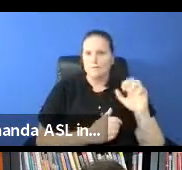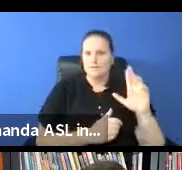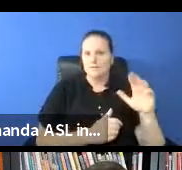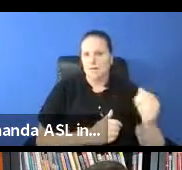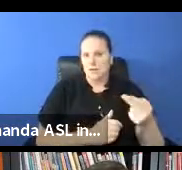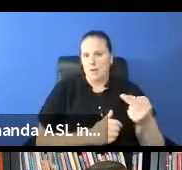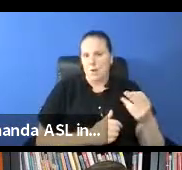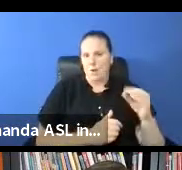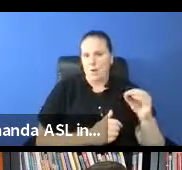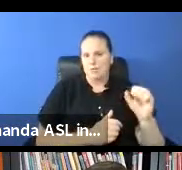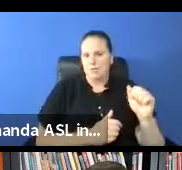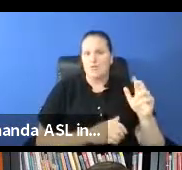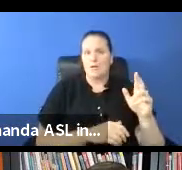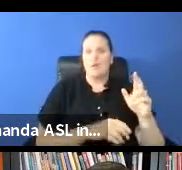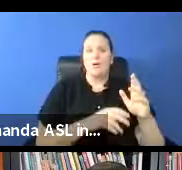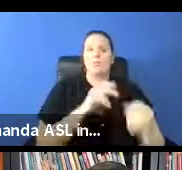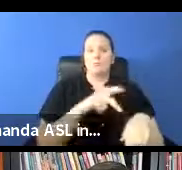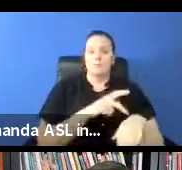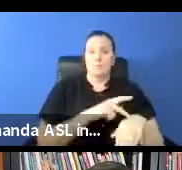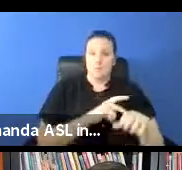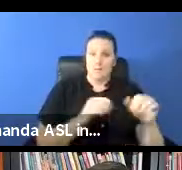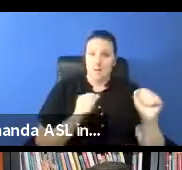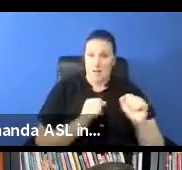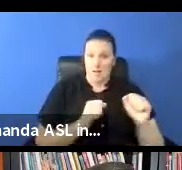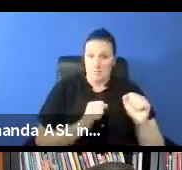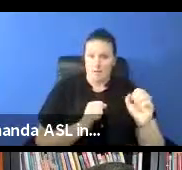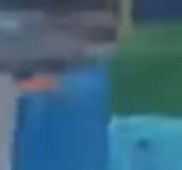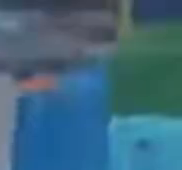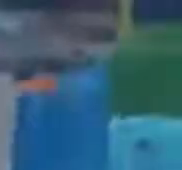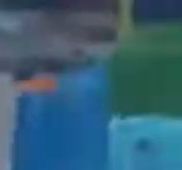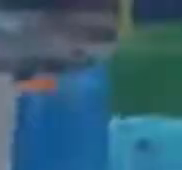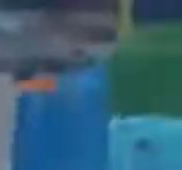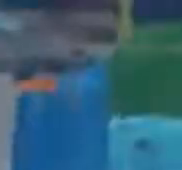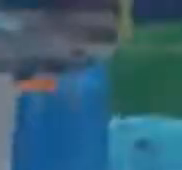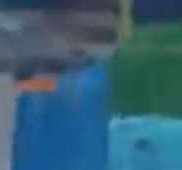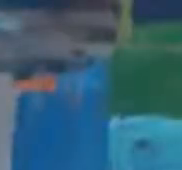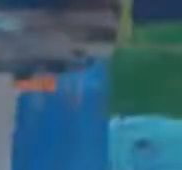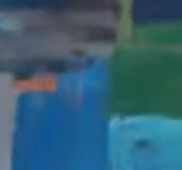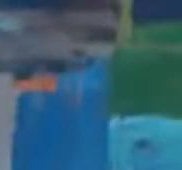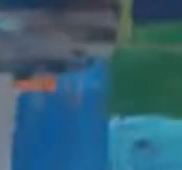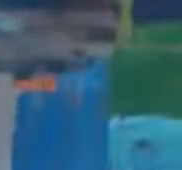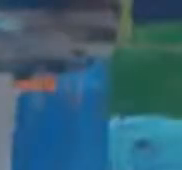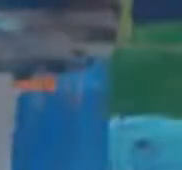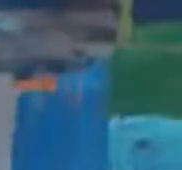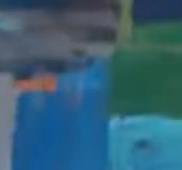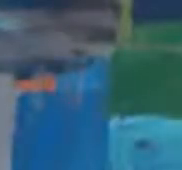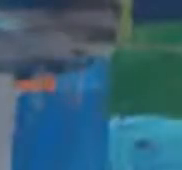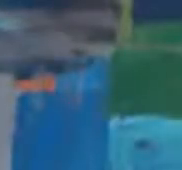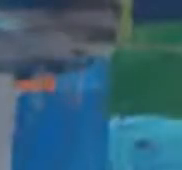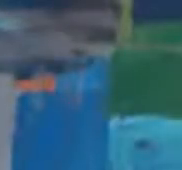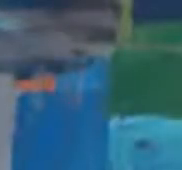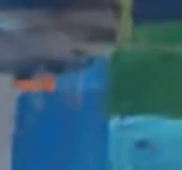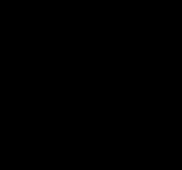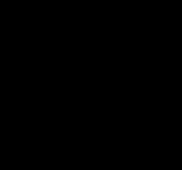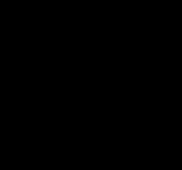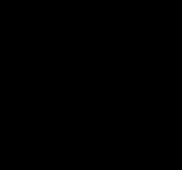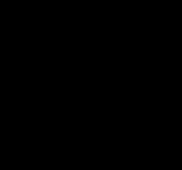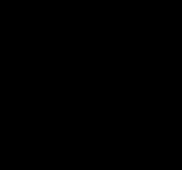the Principal Climate Officer for the IBRG project. And Sarah, if you'll get us